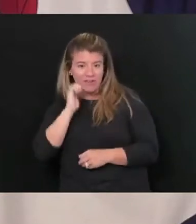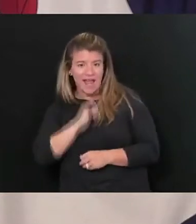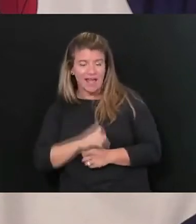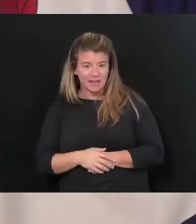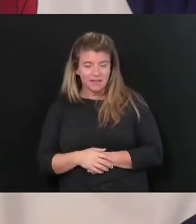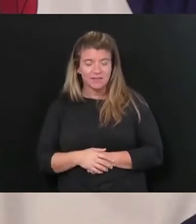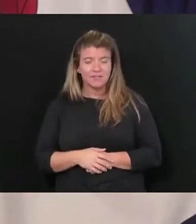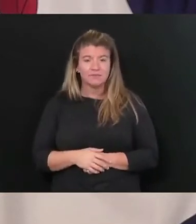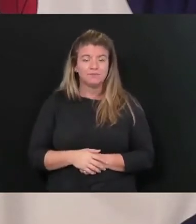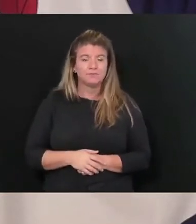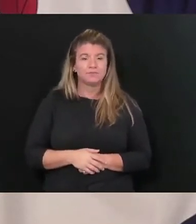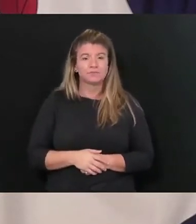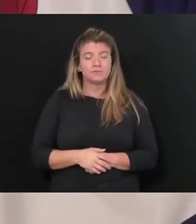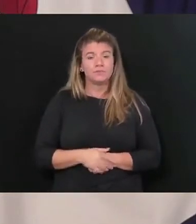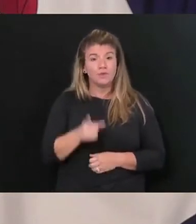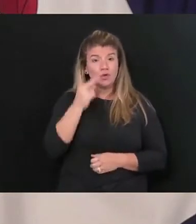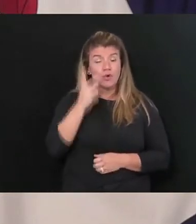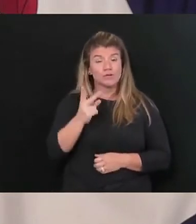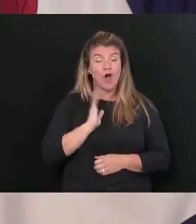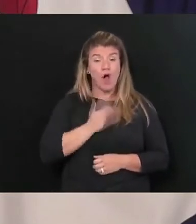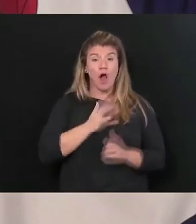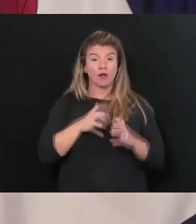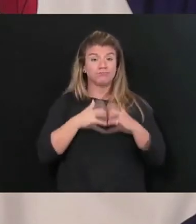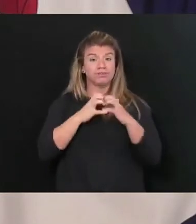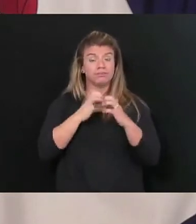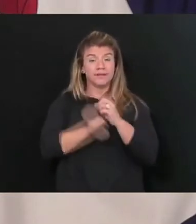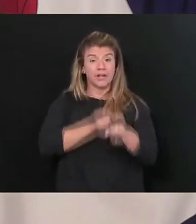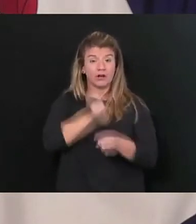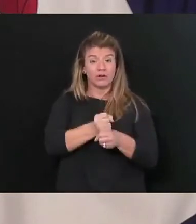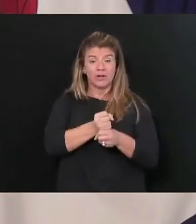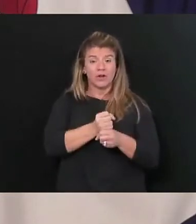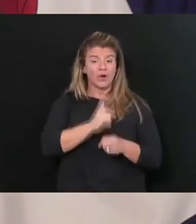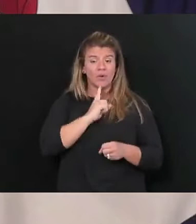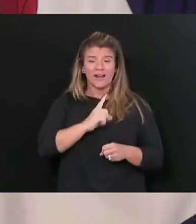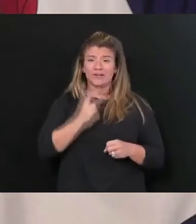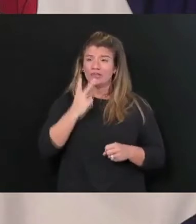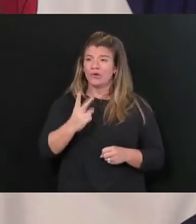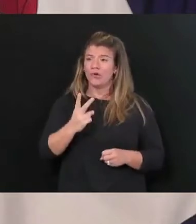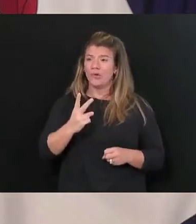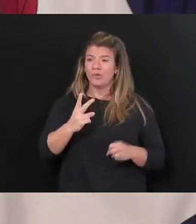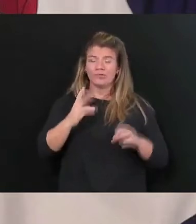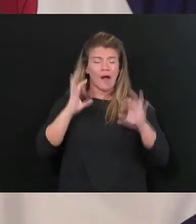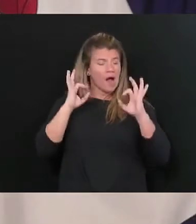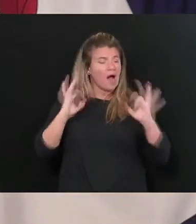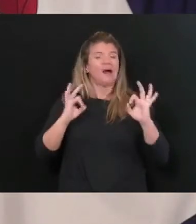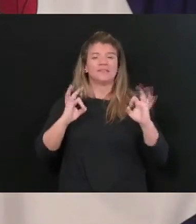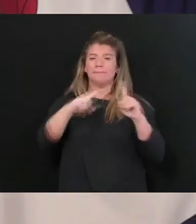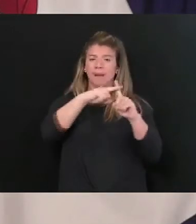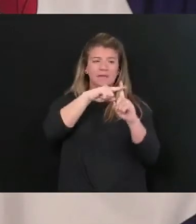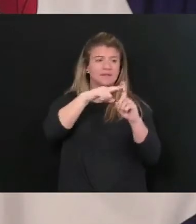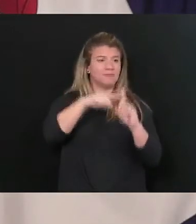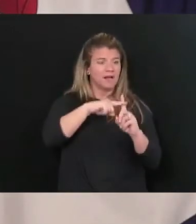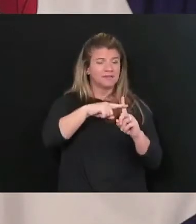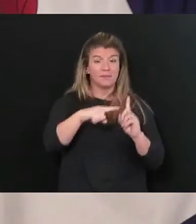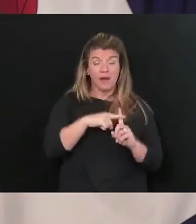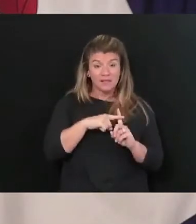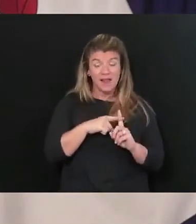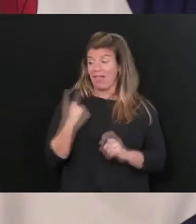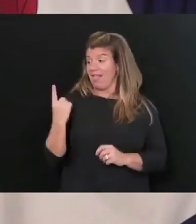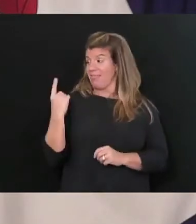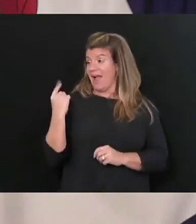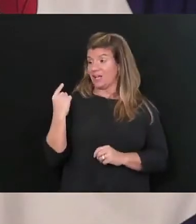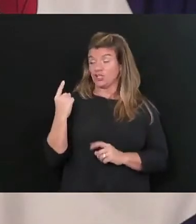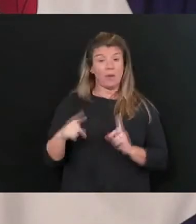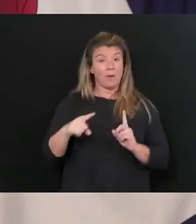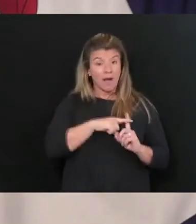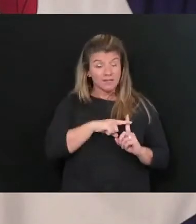saw a start the year, boom, boom, 2 really super positive months, plus the fact that we finished last year with a surplus,